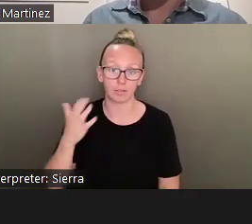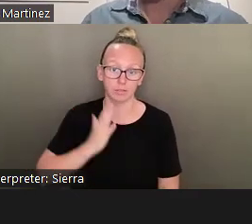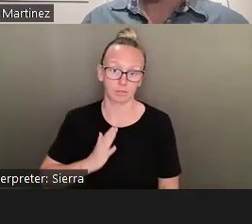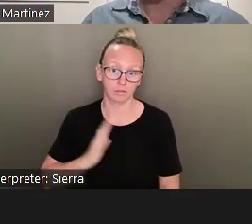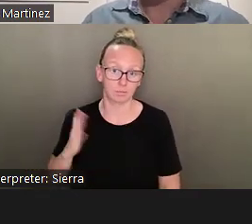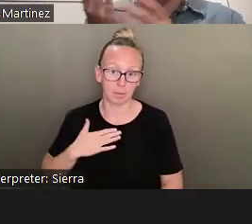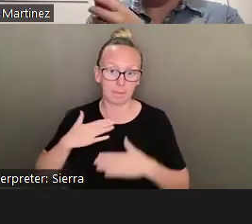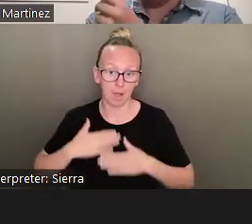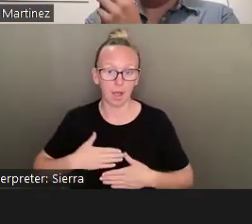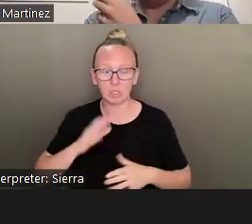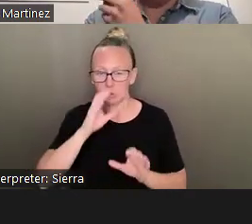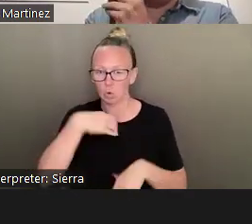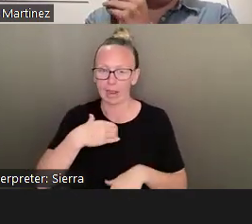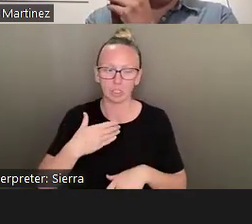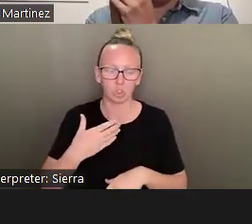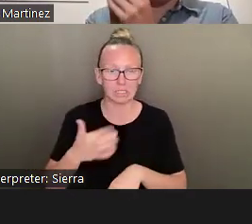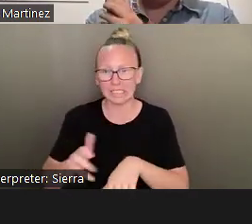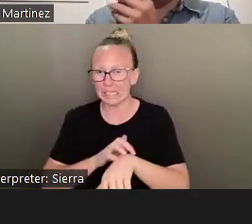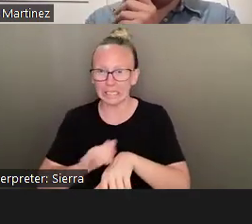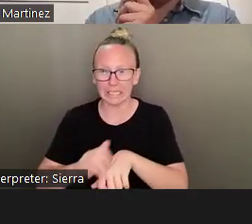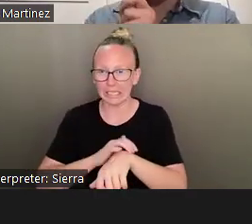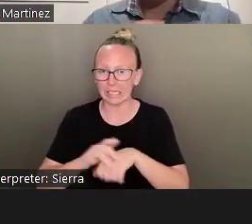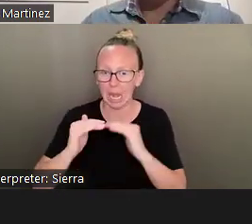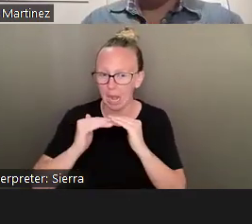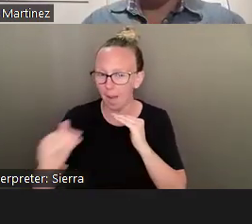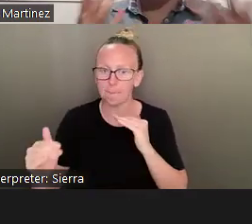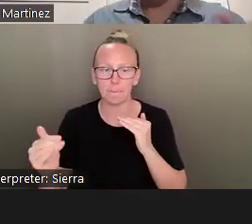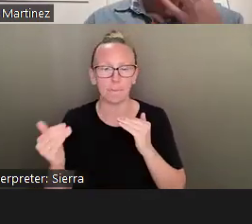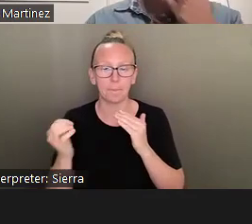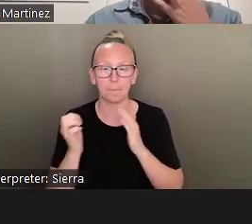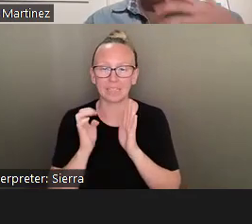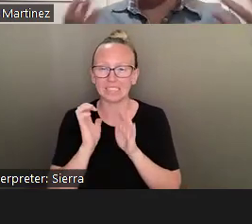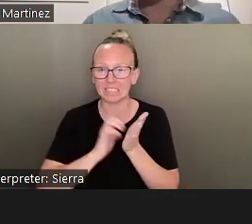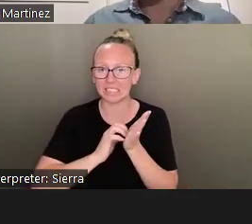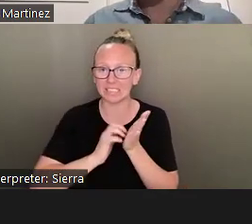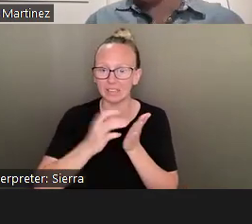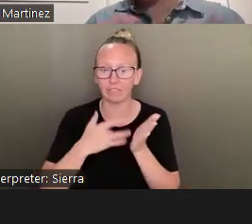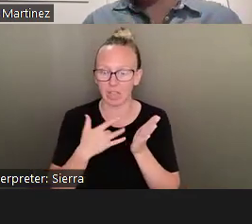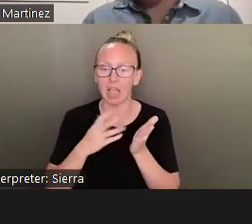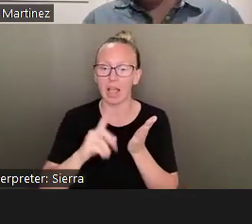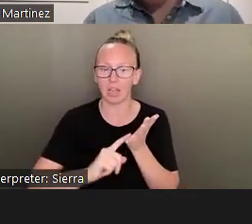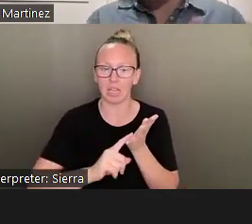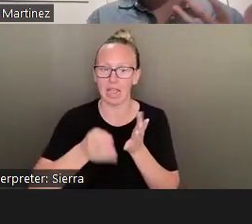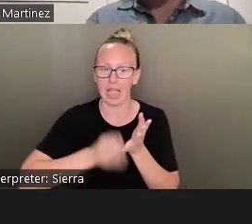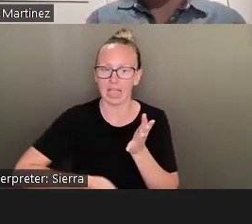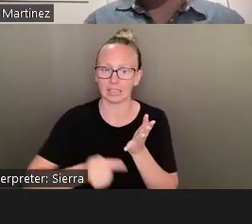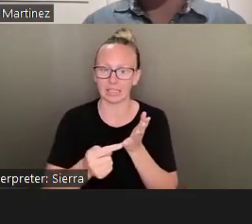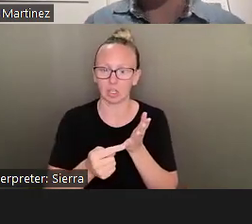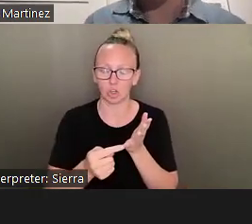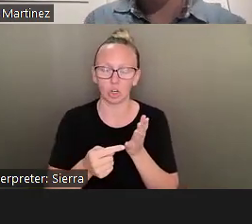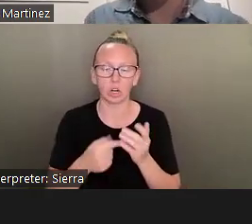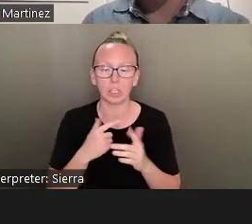body. And it terminates here on my pinky finger. And so I started making these wooden, I guess, prosthetics in some